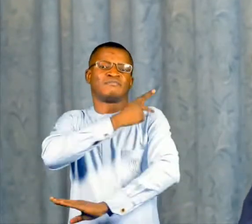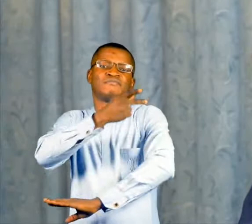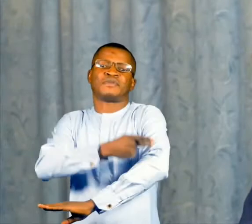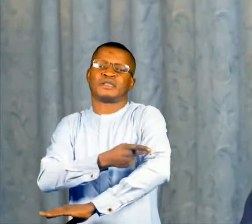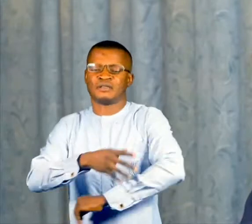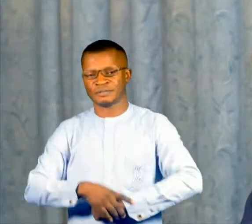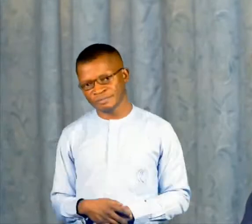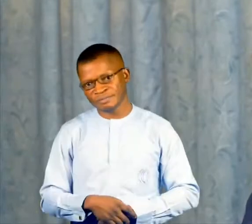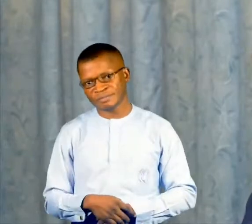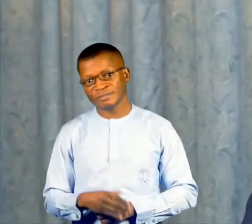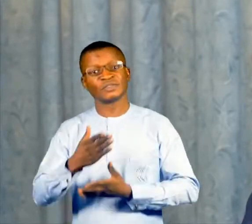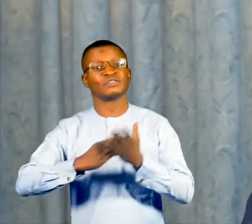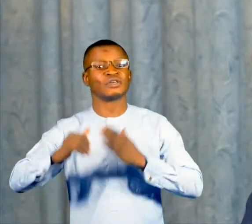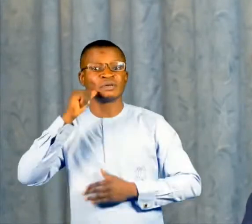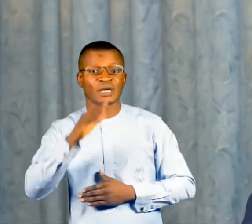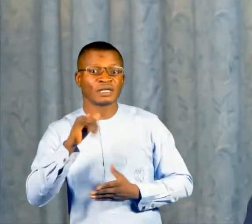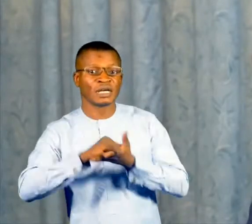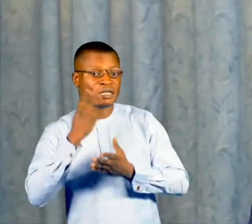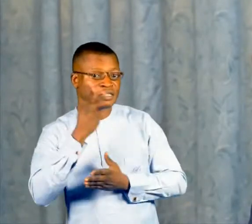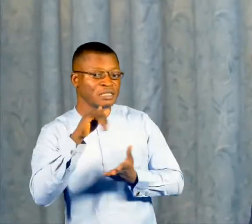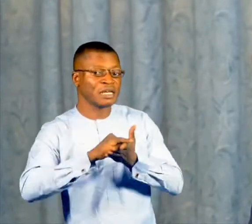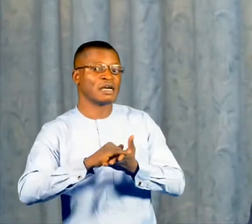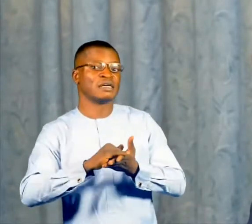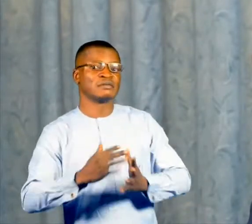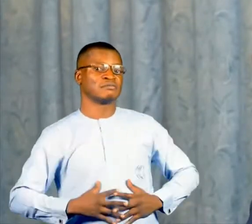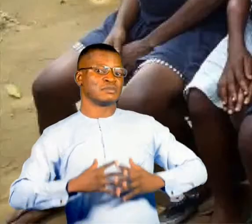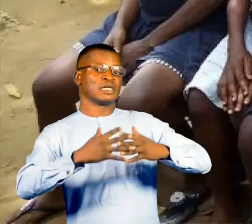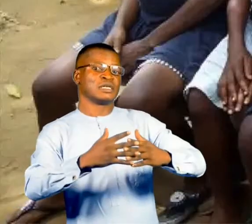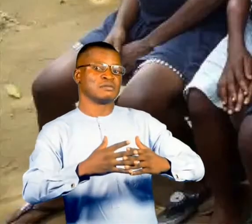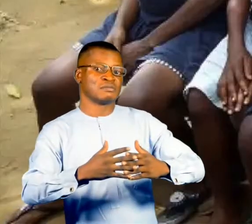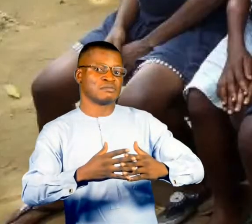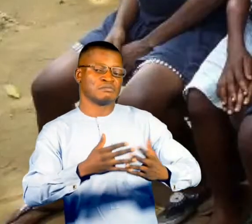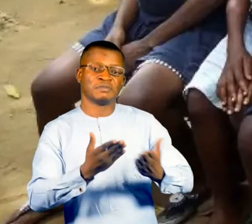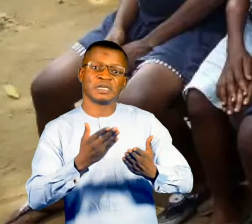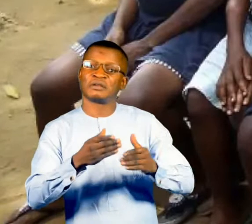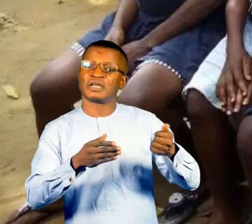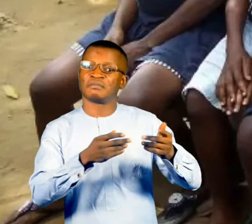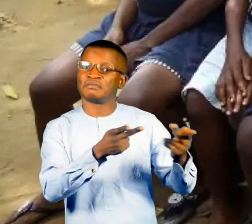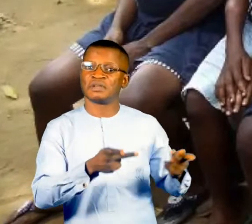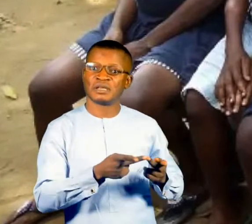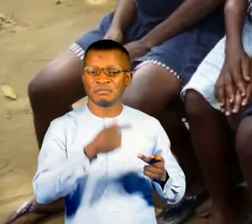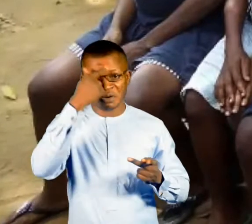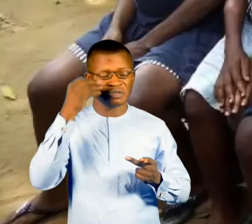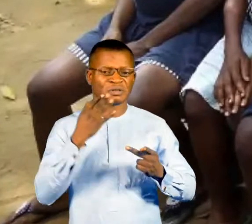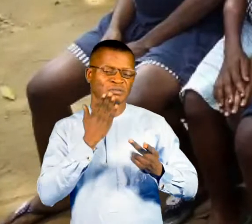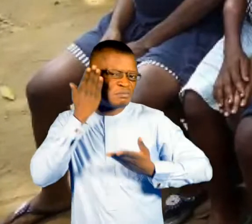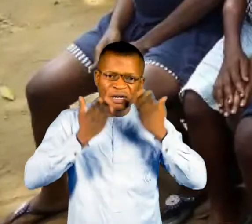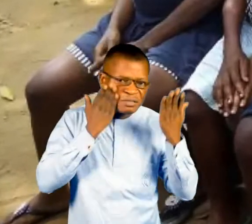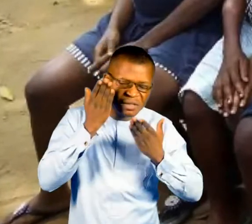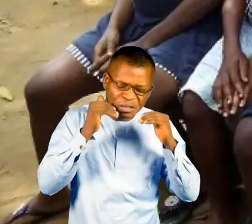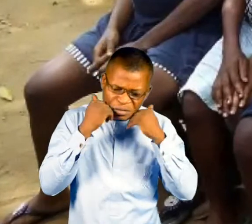Some of the girls are also girls that got pregnant somewhere. Because of the shame, they cannot also go